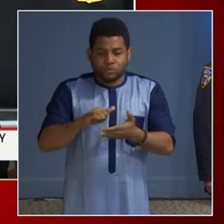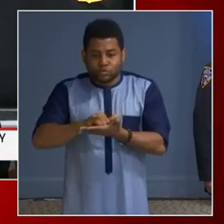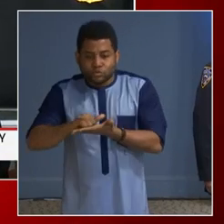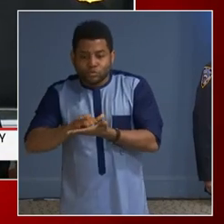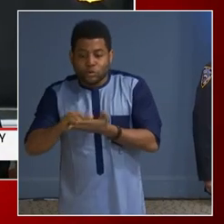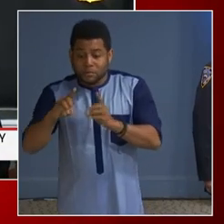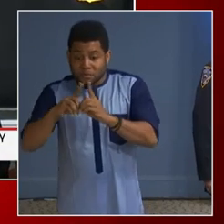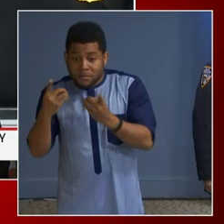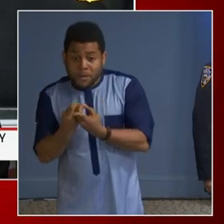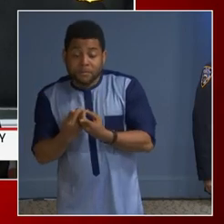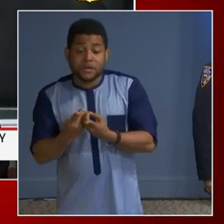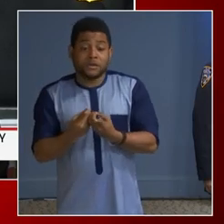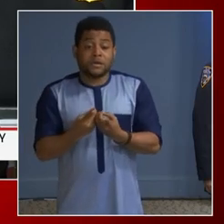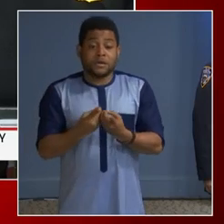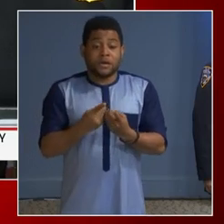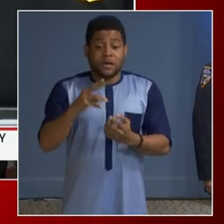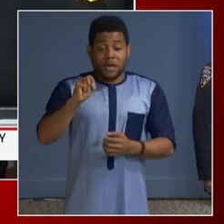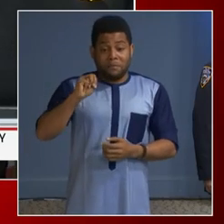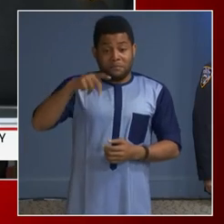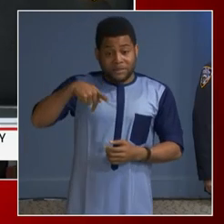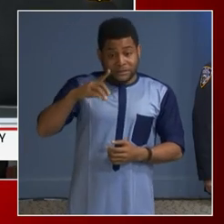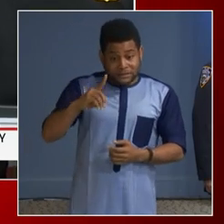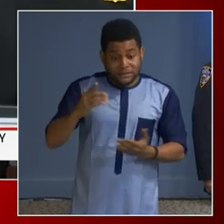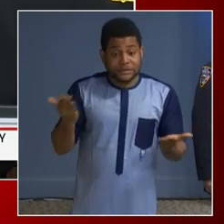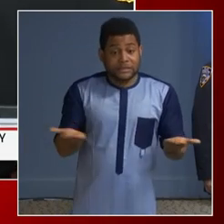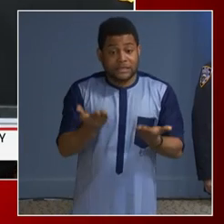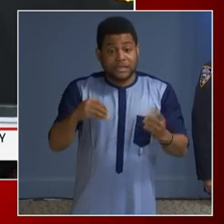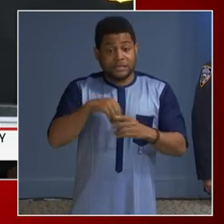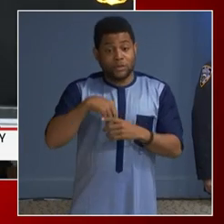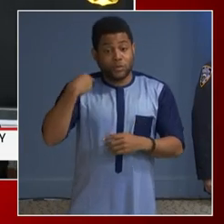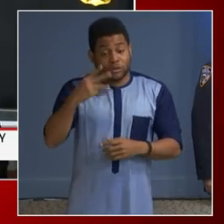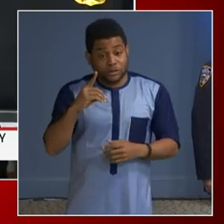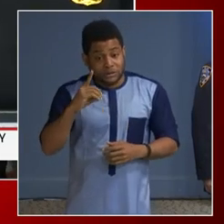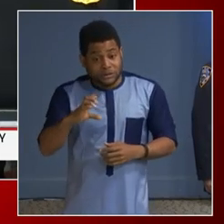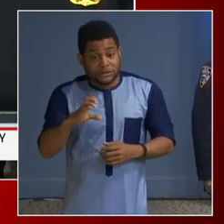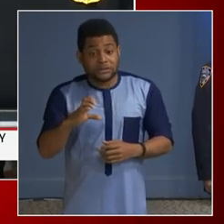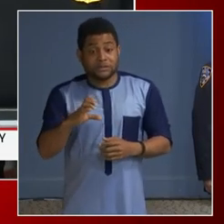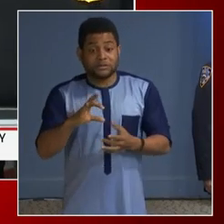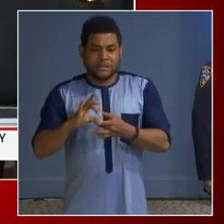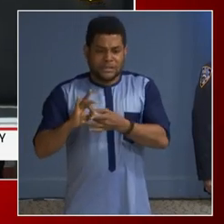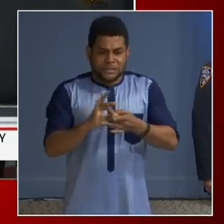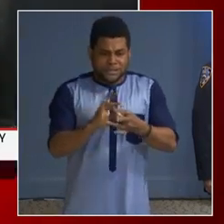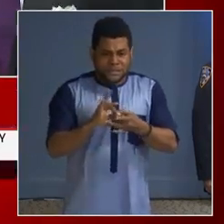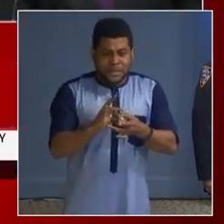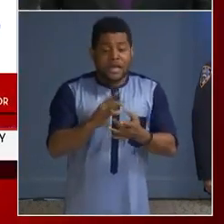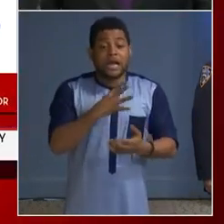the Metropolitan Police Department in Washington, D.C., and the ATF